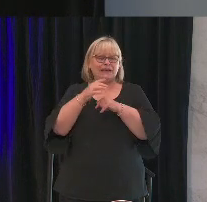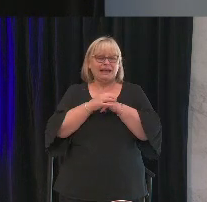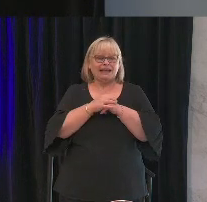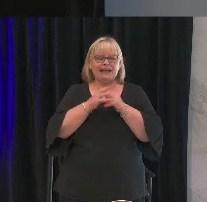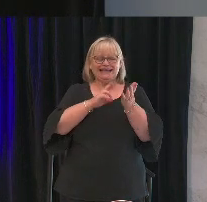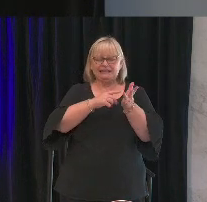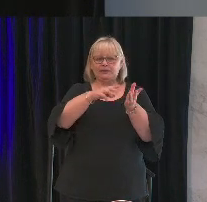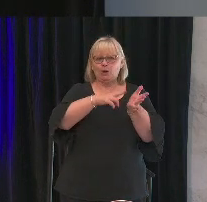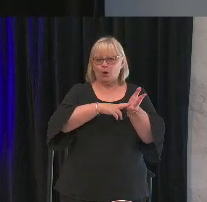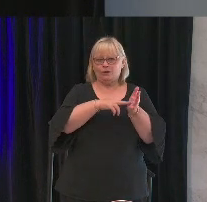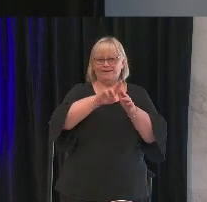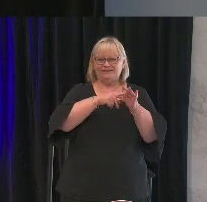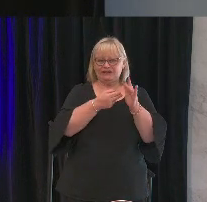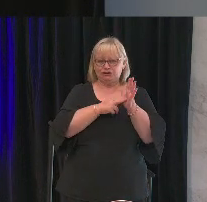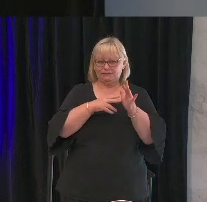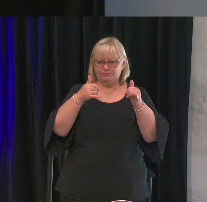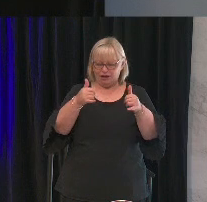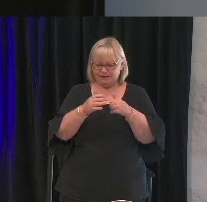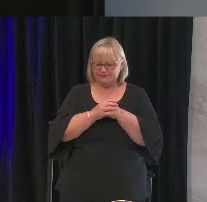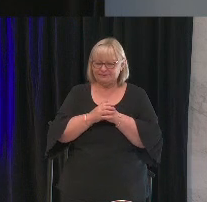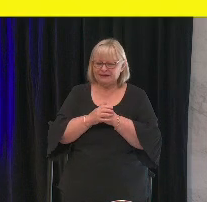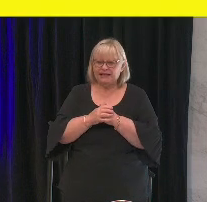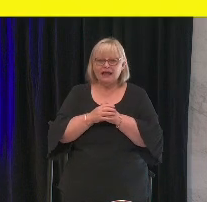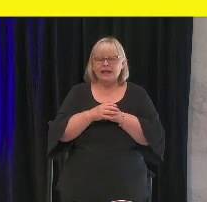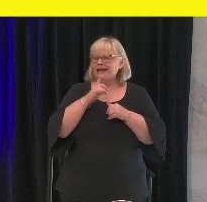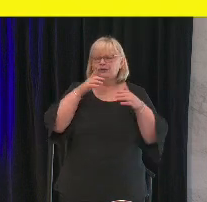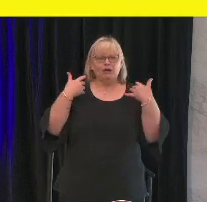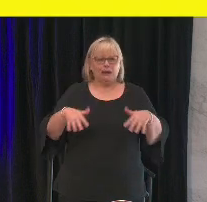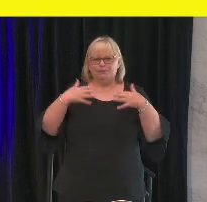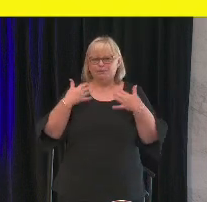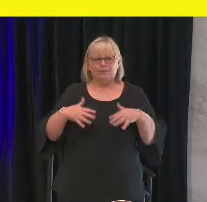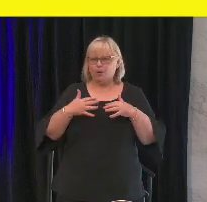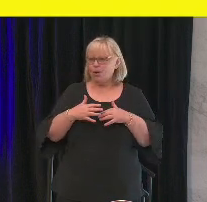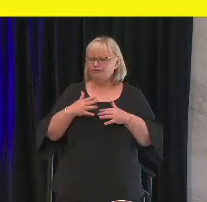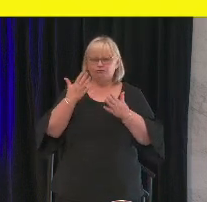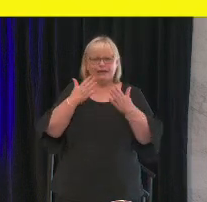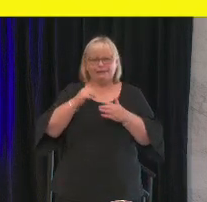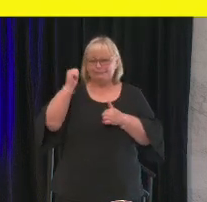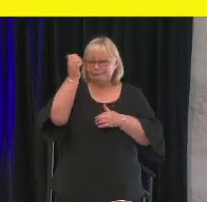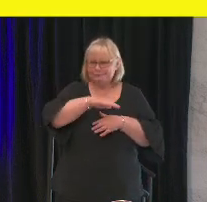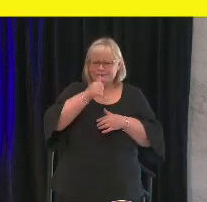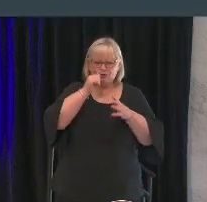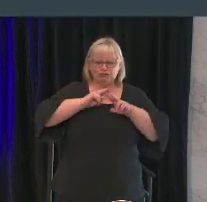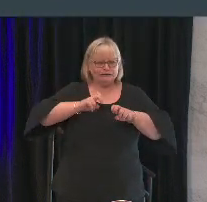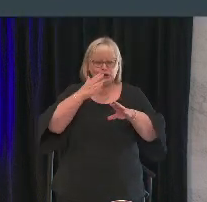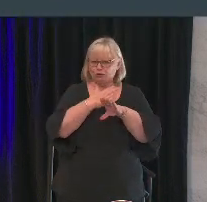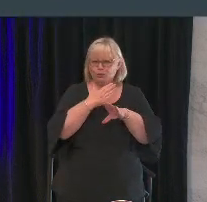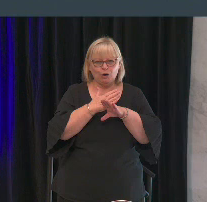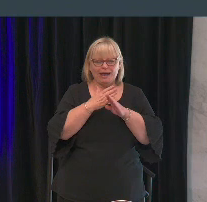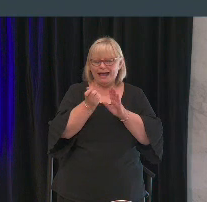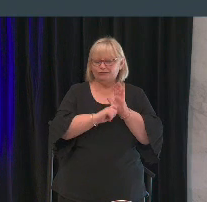the Non-Fiction Prize. And the Non-Fiction shortlist is an impressive array of well-written, well-researched works and